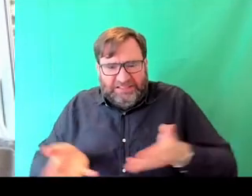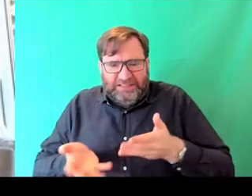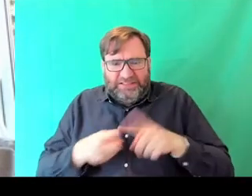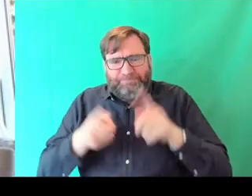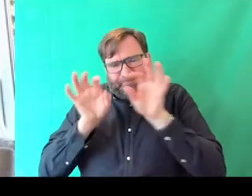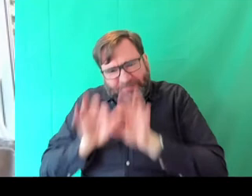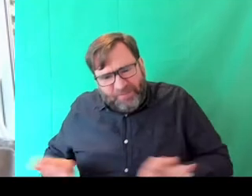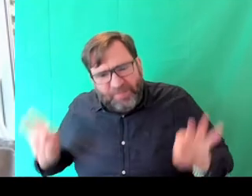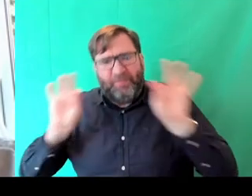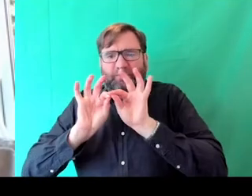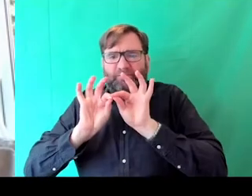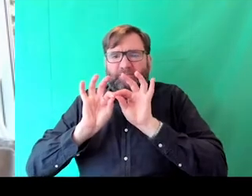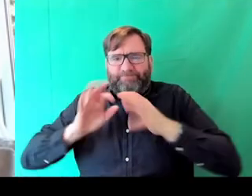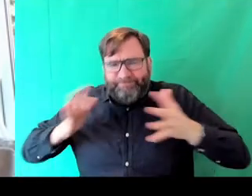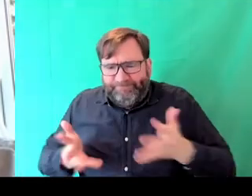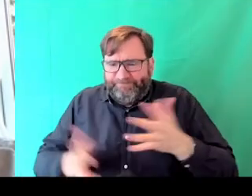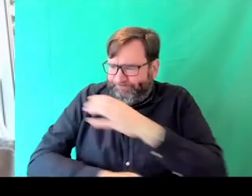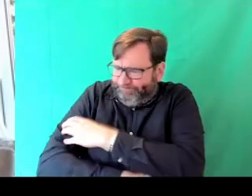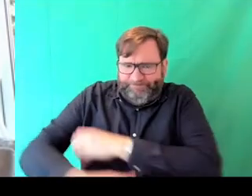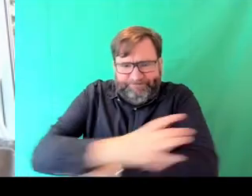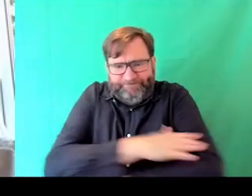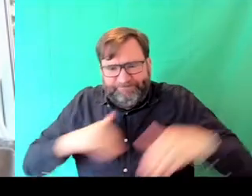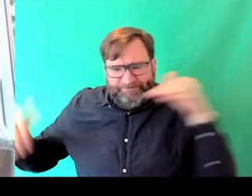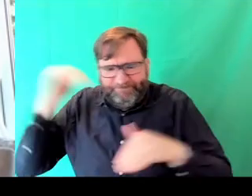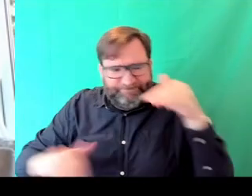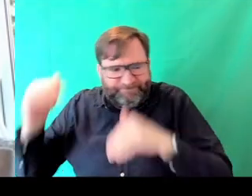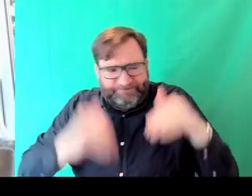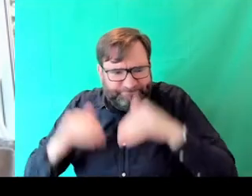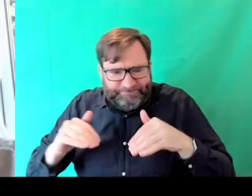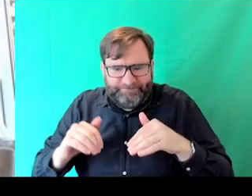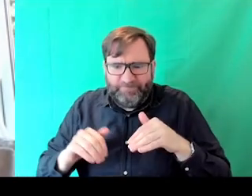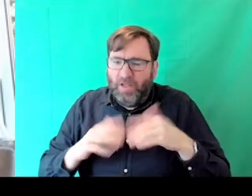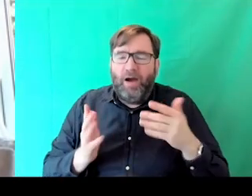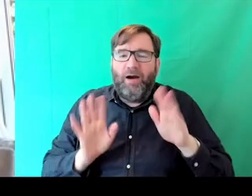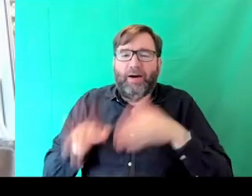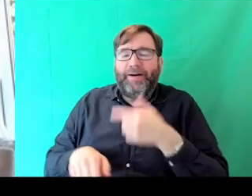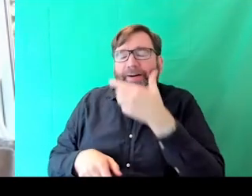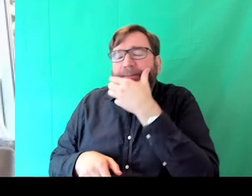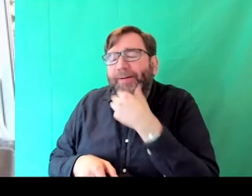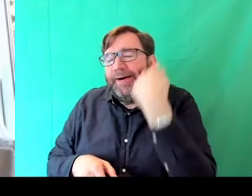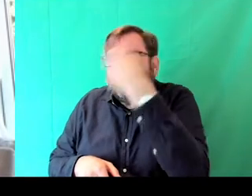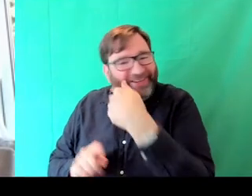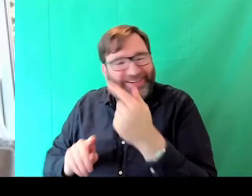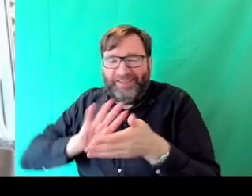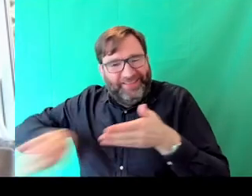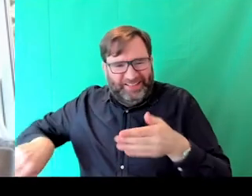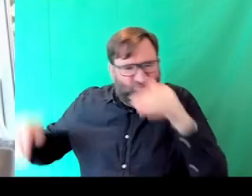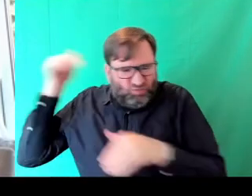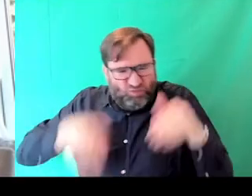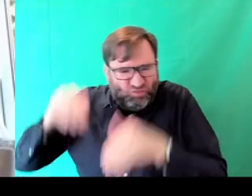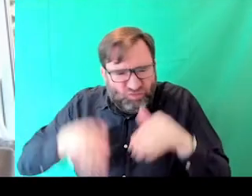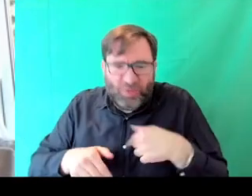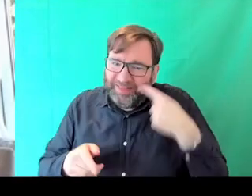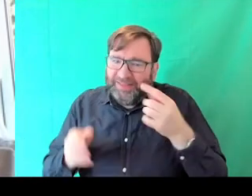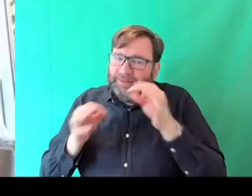mentioned, I work for a nonprofit called Adaptive Sports New England. And it's even more important for people with disabilities because you're constantly told